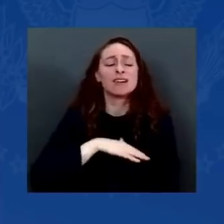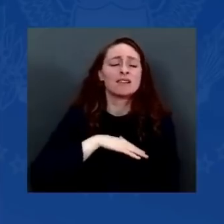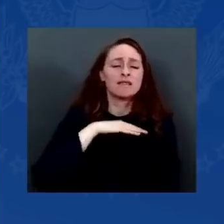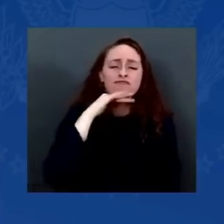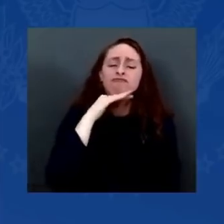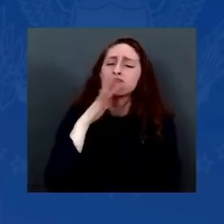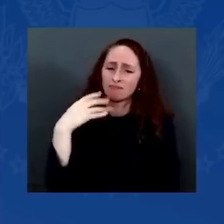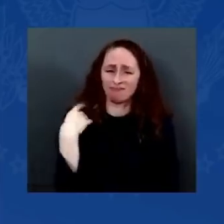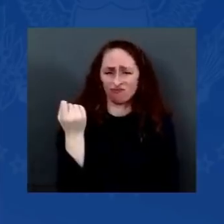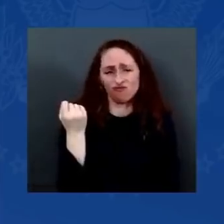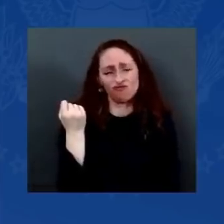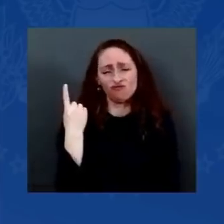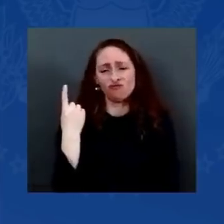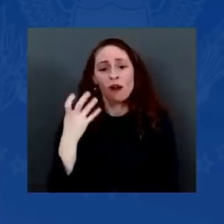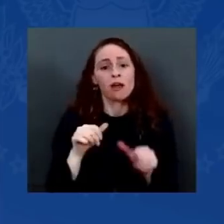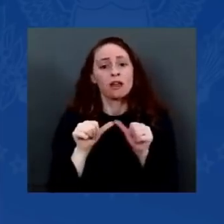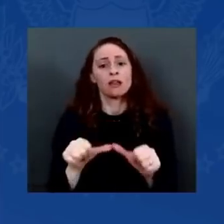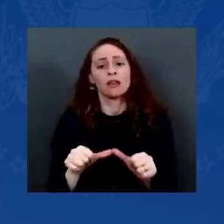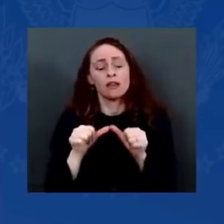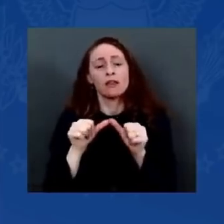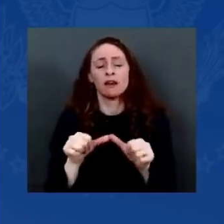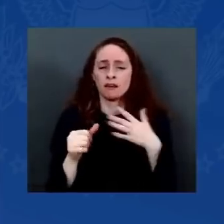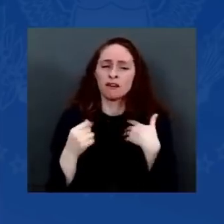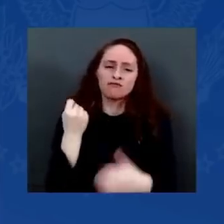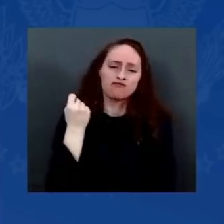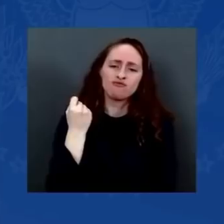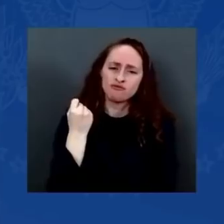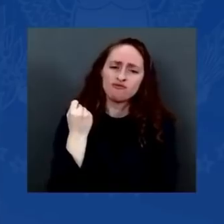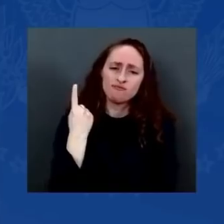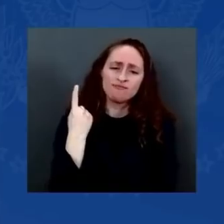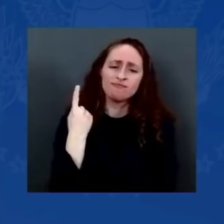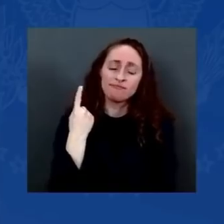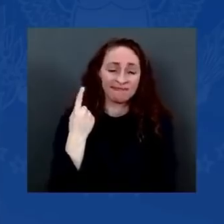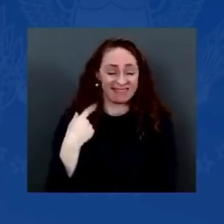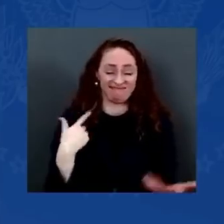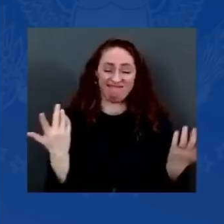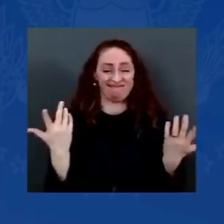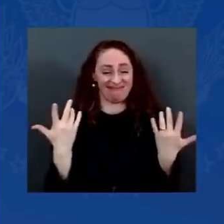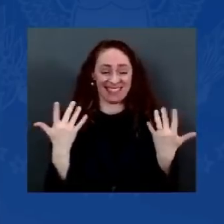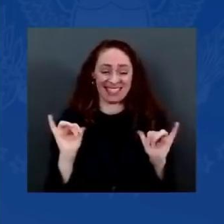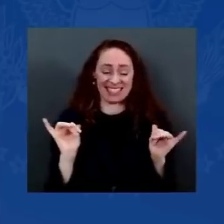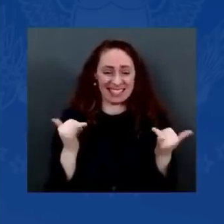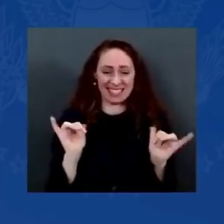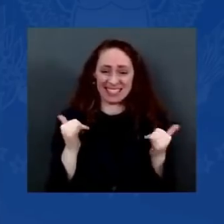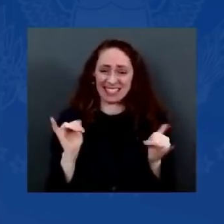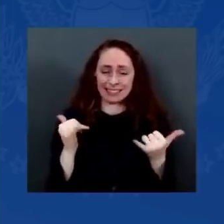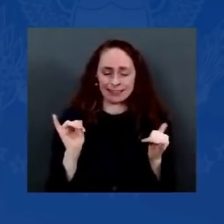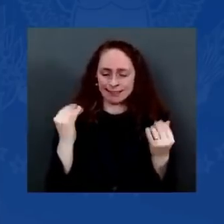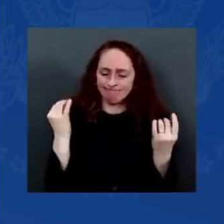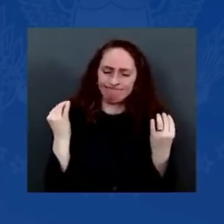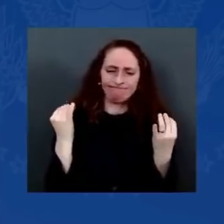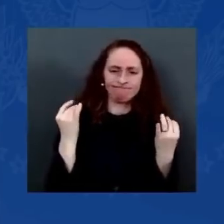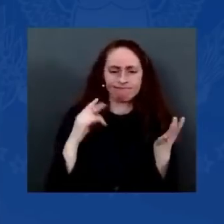in it. And this is a critical moment. We also have more tools than we ever had before. We're